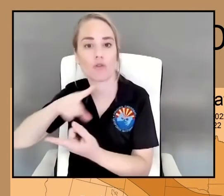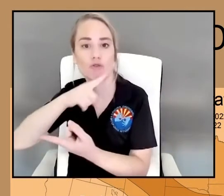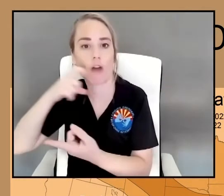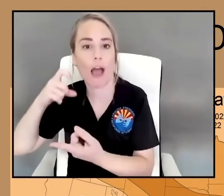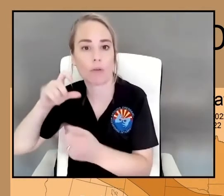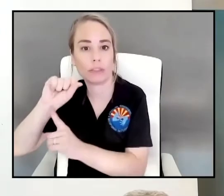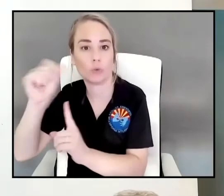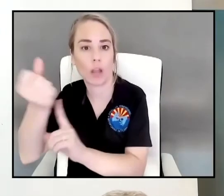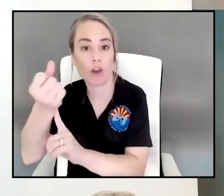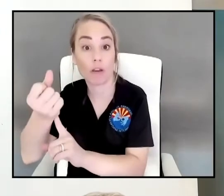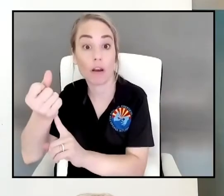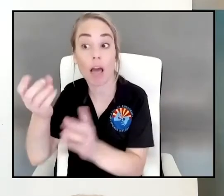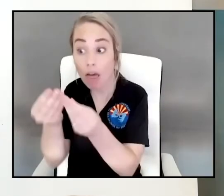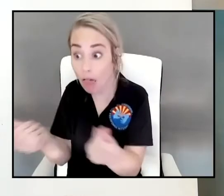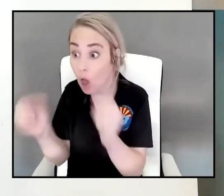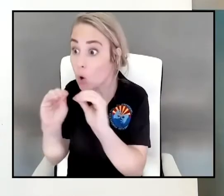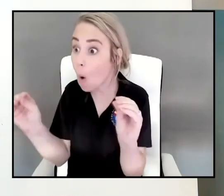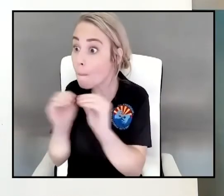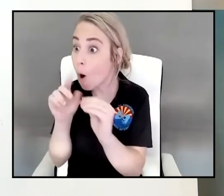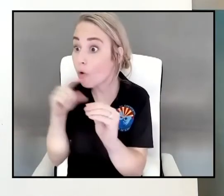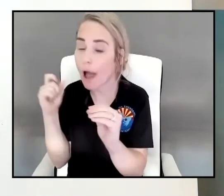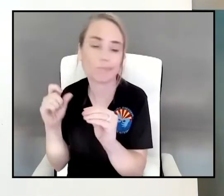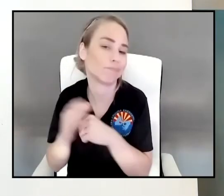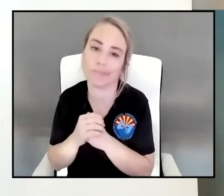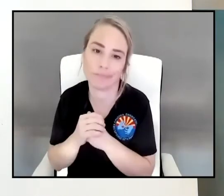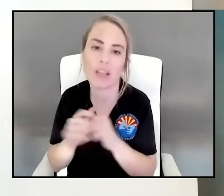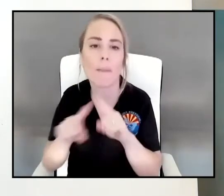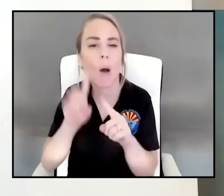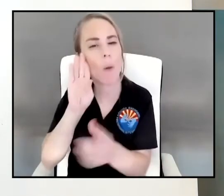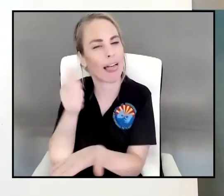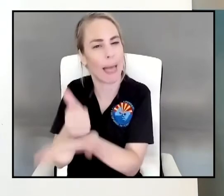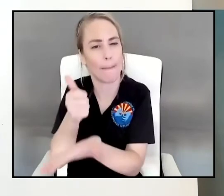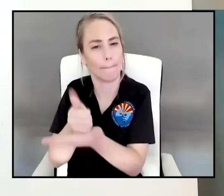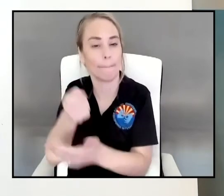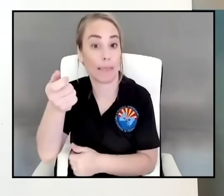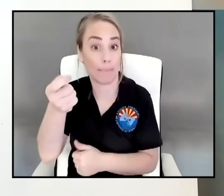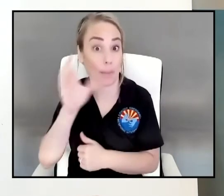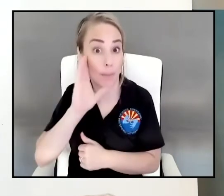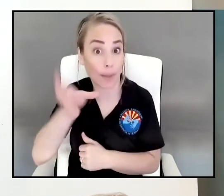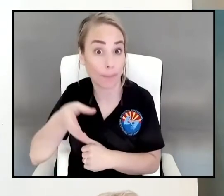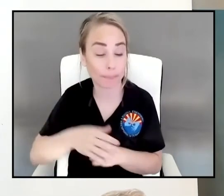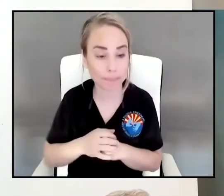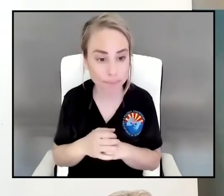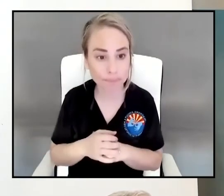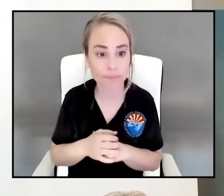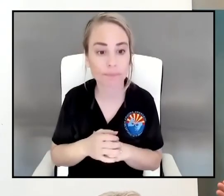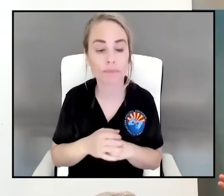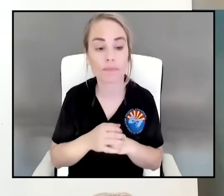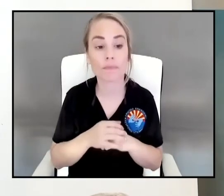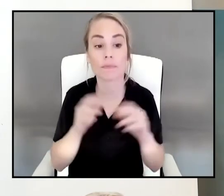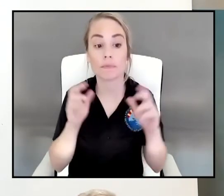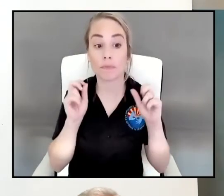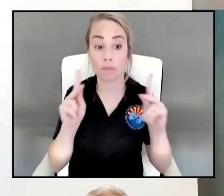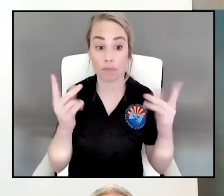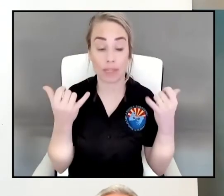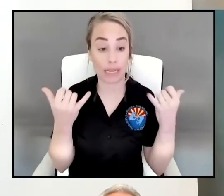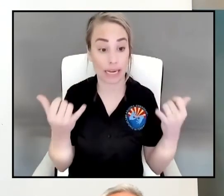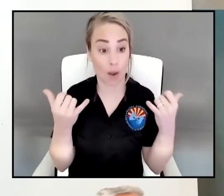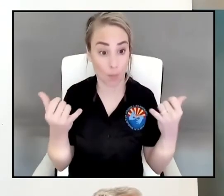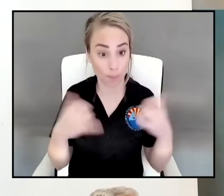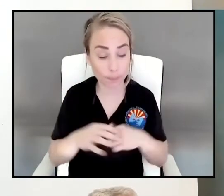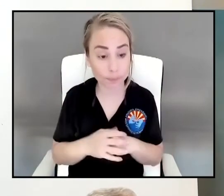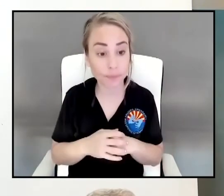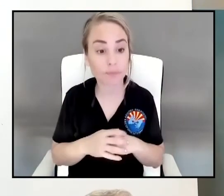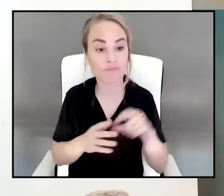completely. And next slide, please. Okay, so then if you look at kind of in